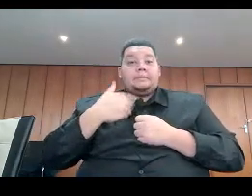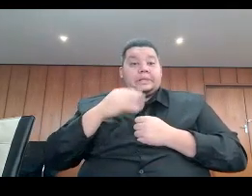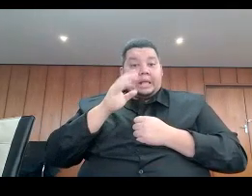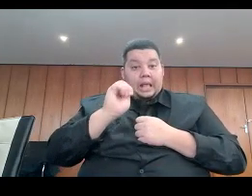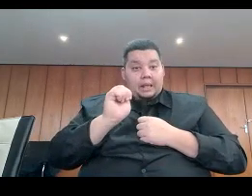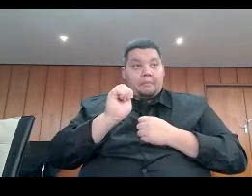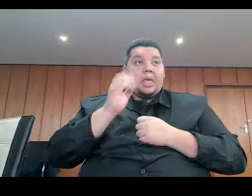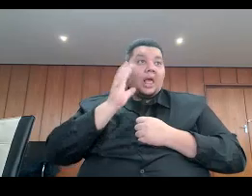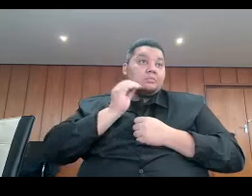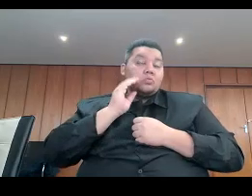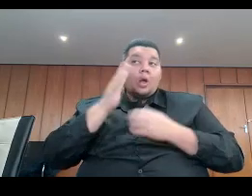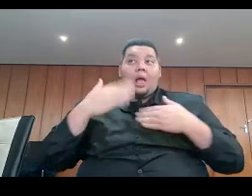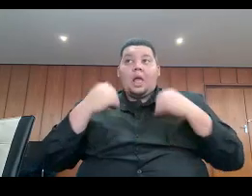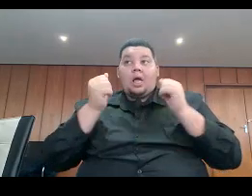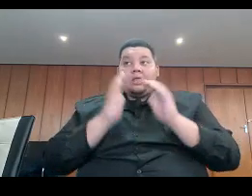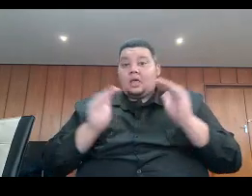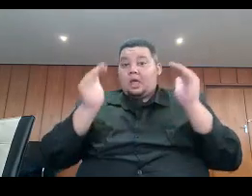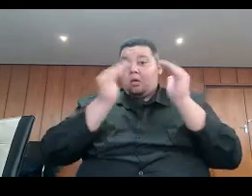health equity?